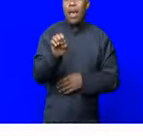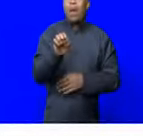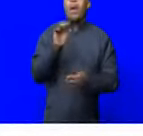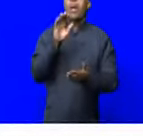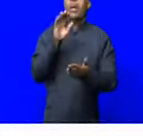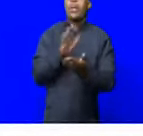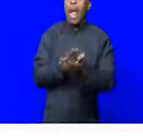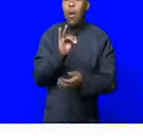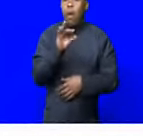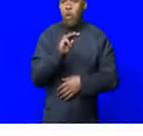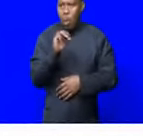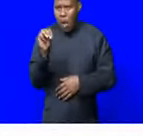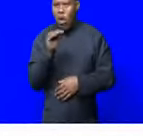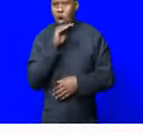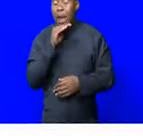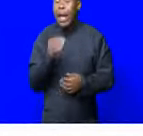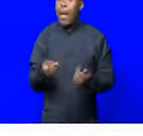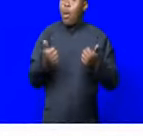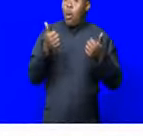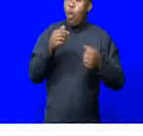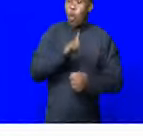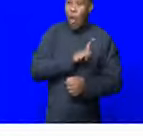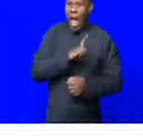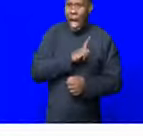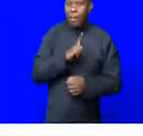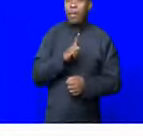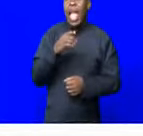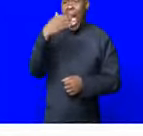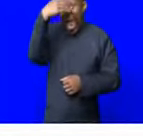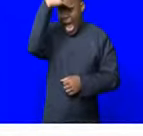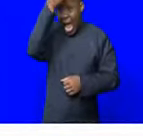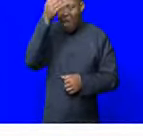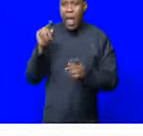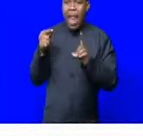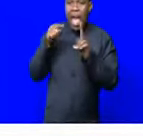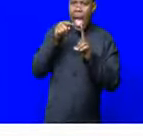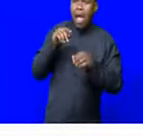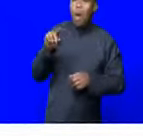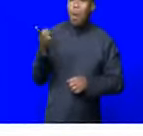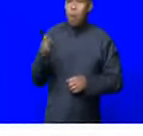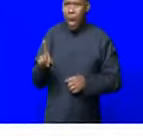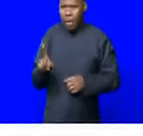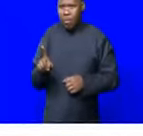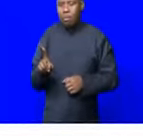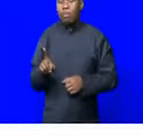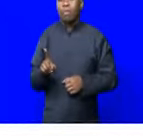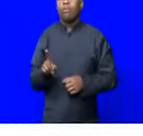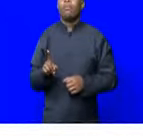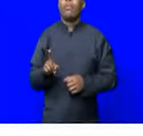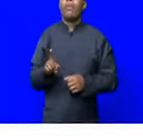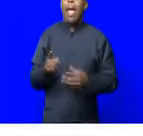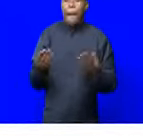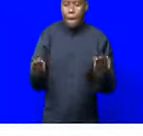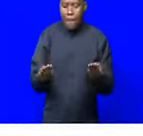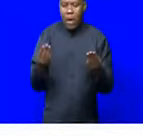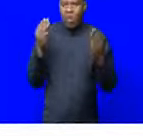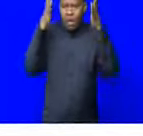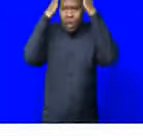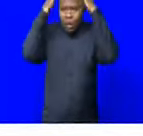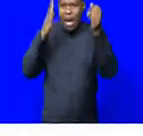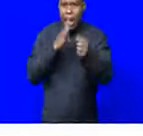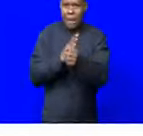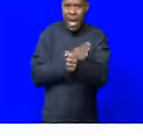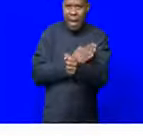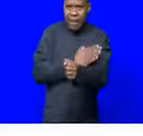million emalangeni kuhle ke lokhu ngoba lenye iphela inhloso ya uhulumende ngekuthuma umvana wakhe lo NMC ukuthi umnotho even